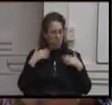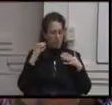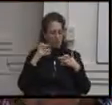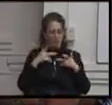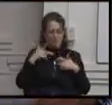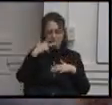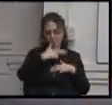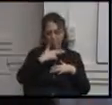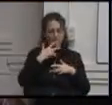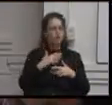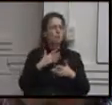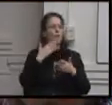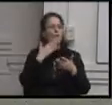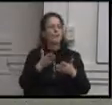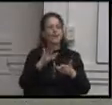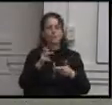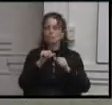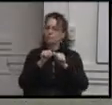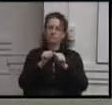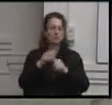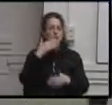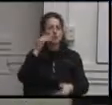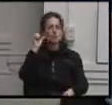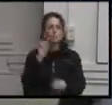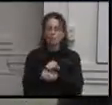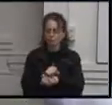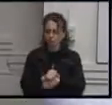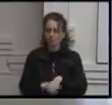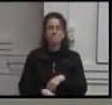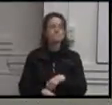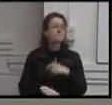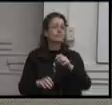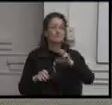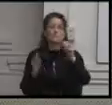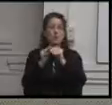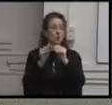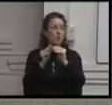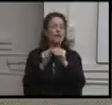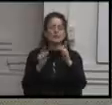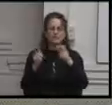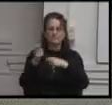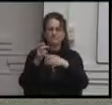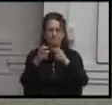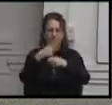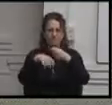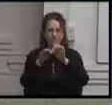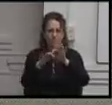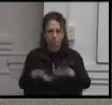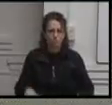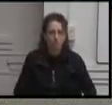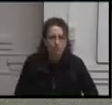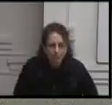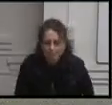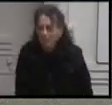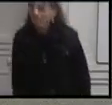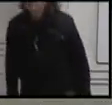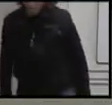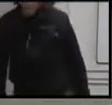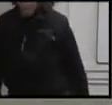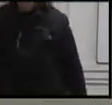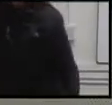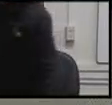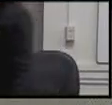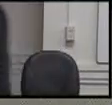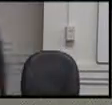work. Thank you, Dave. Thanks, Dave. Anybody else want to speak? Yes, ma'am. I don't know your name. Claire Markey. Oh,